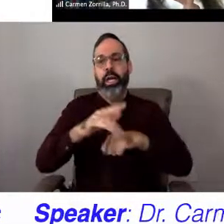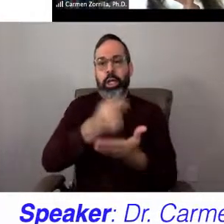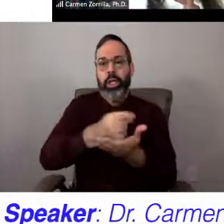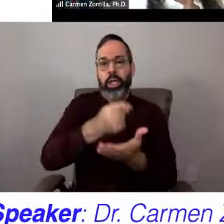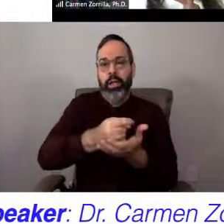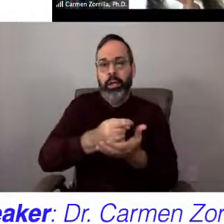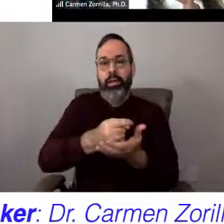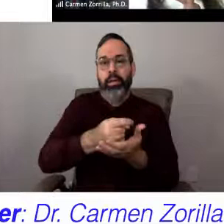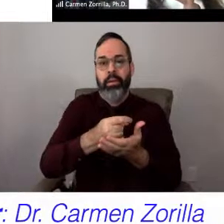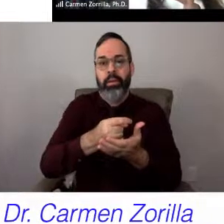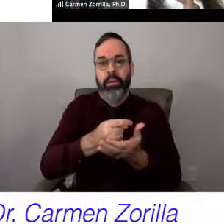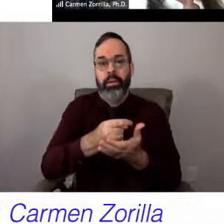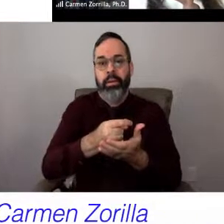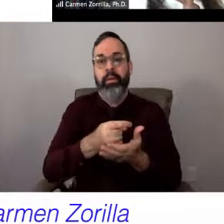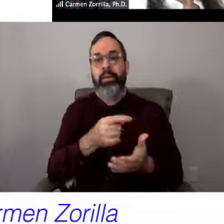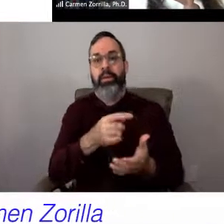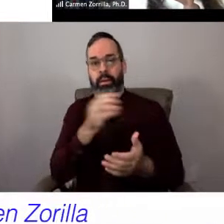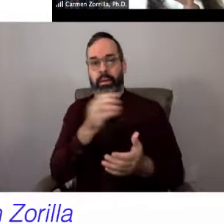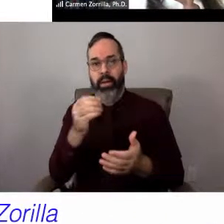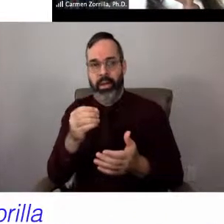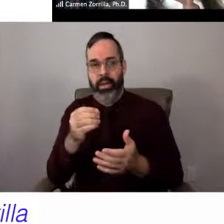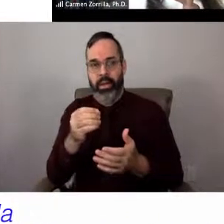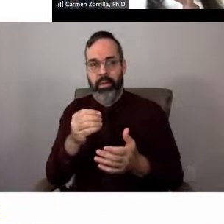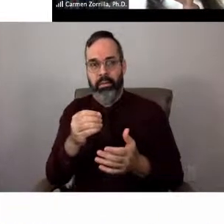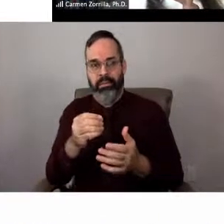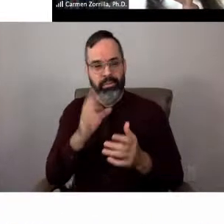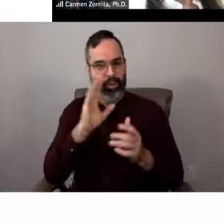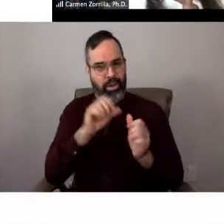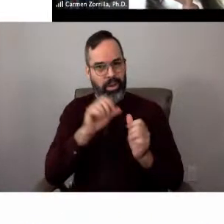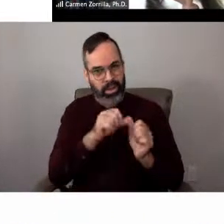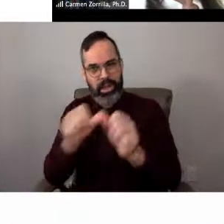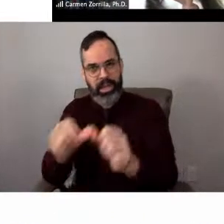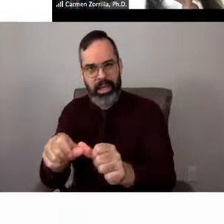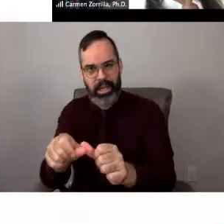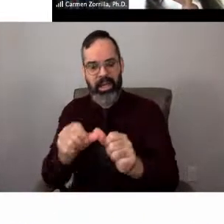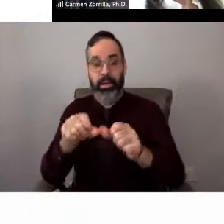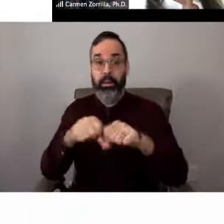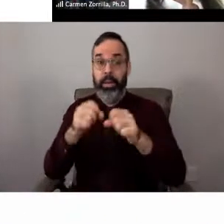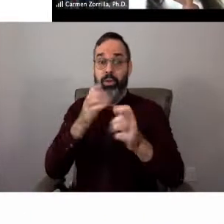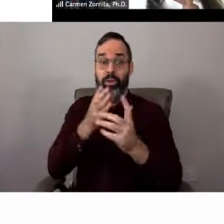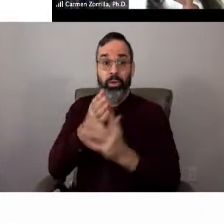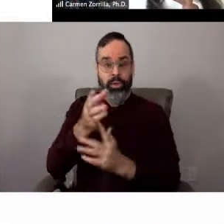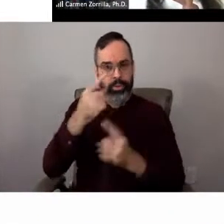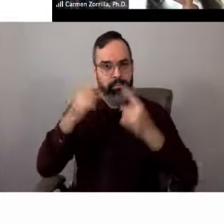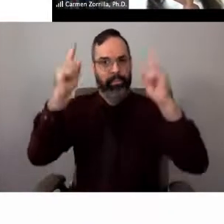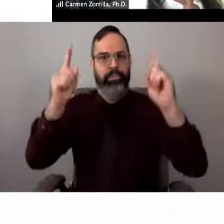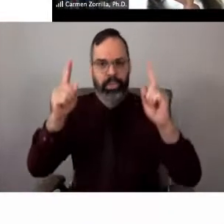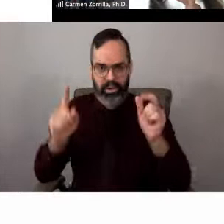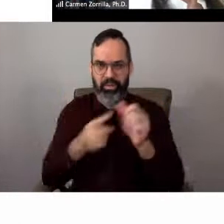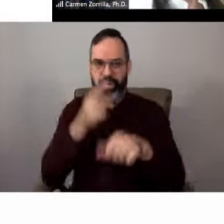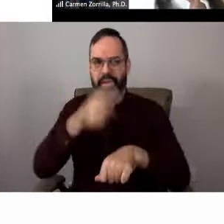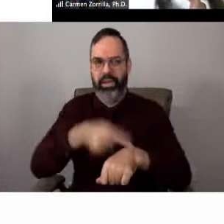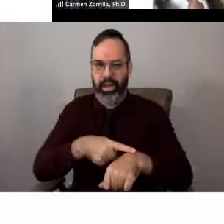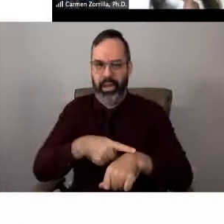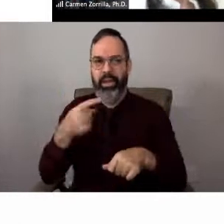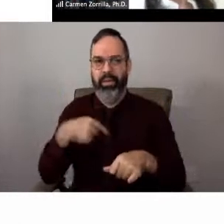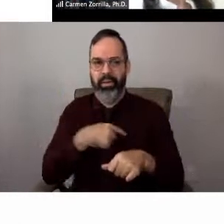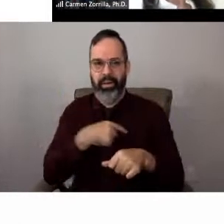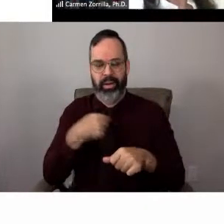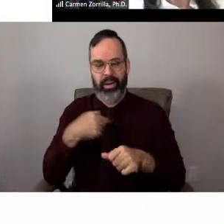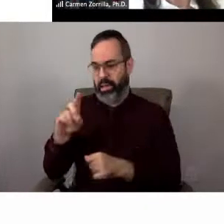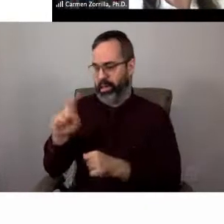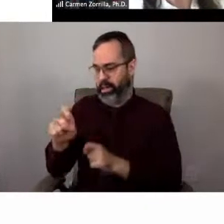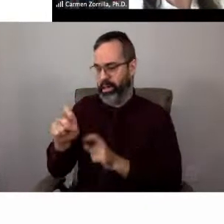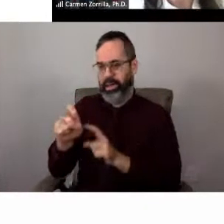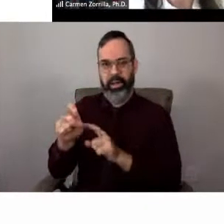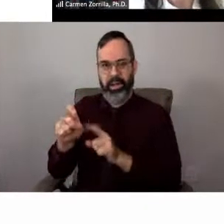ACTIVE, and this is one of the ads. A breakthrough waiting to happen. This is a person with diagnosis of COVID, and we